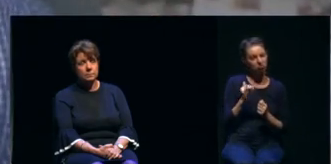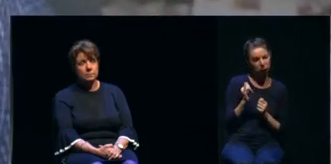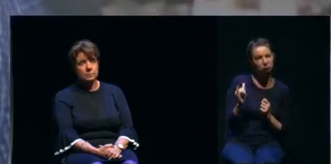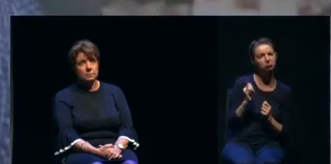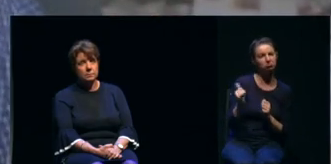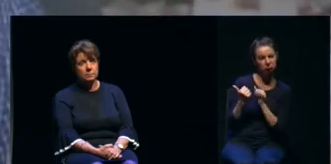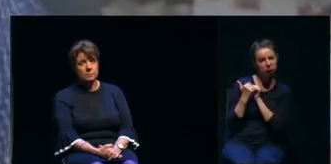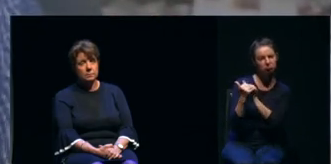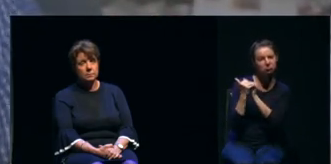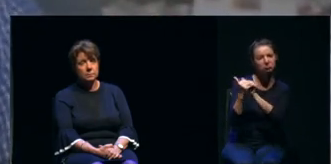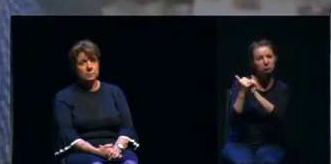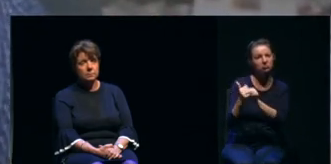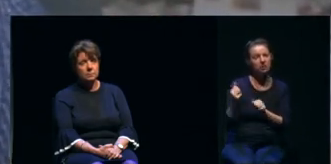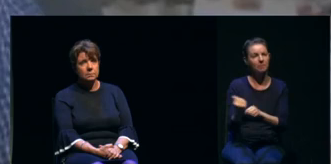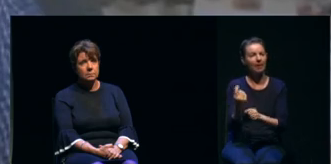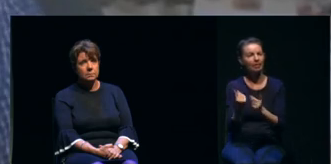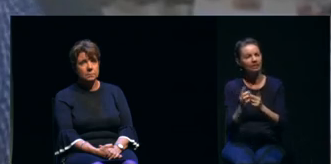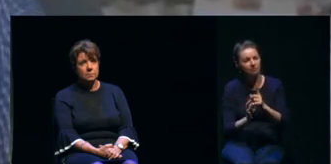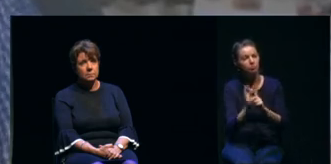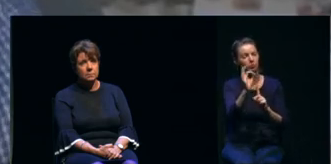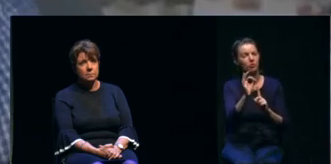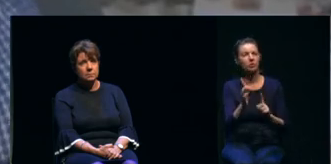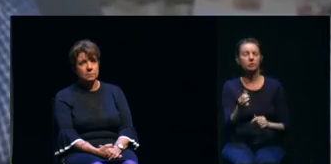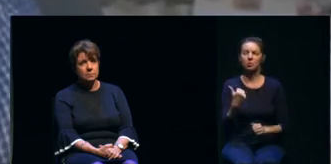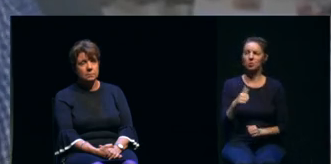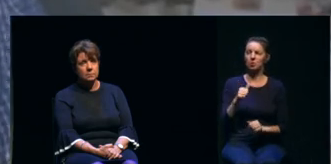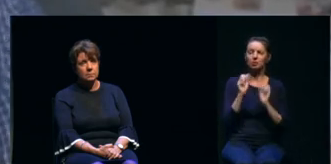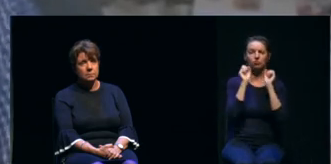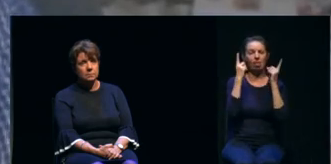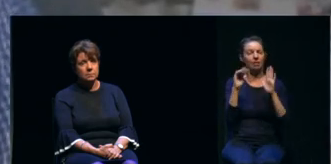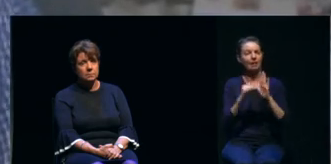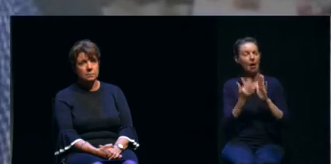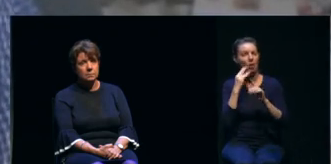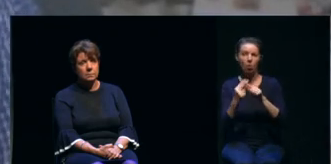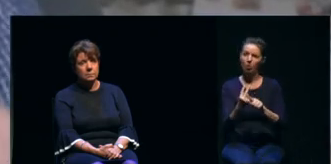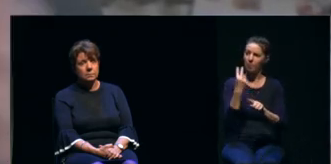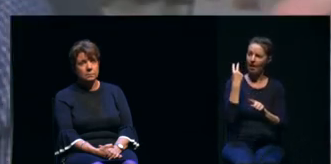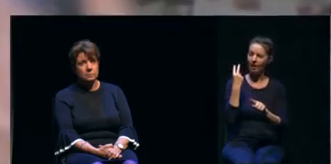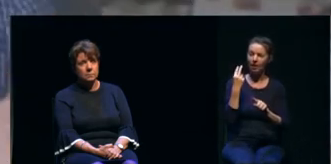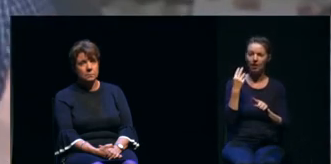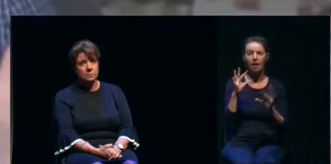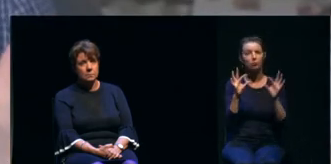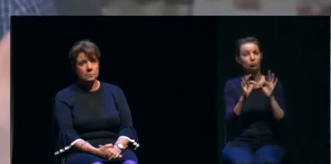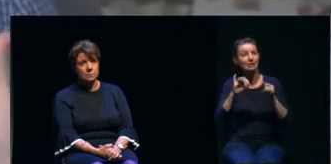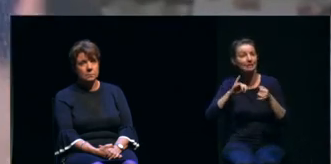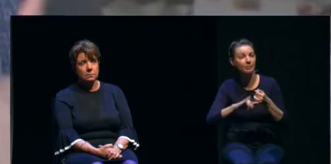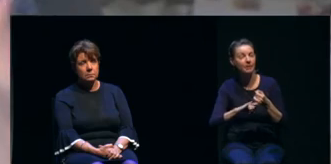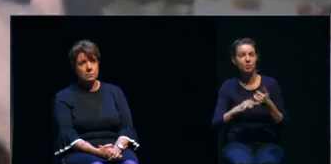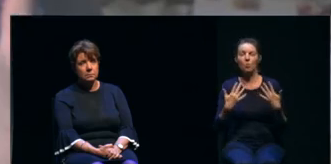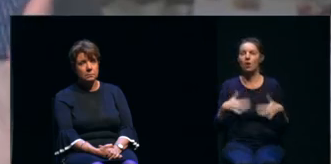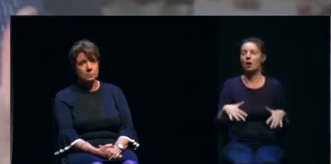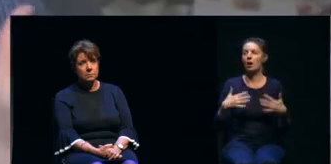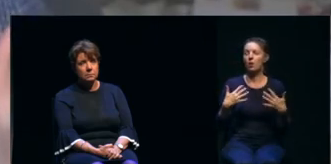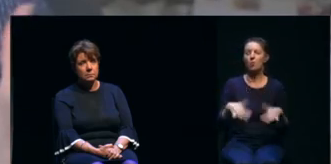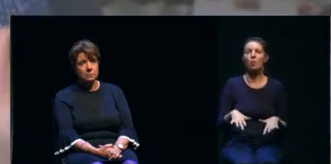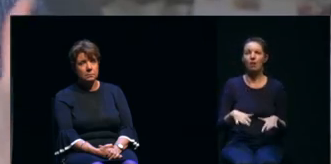better. And you realise now, as we sort of watch these documentaries about Britney Spears and talking about it then, that's that big gasp moment, like, wow,